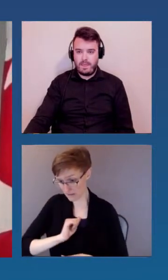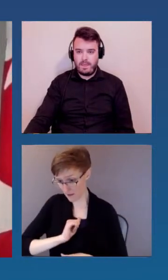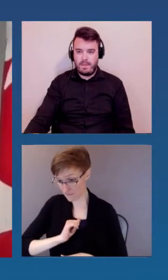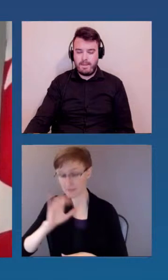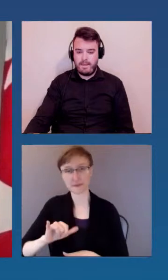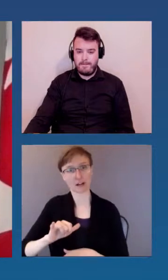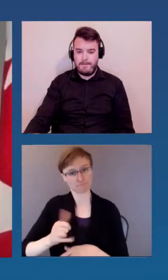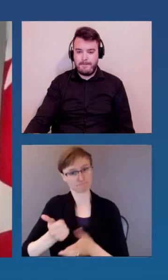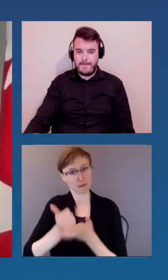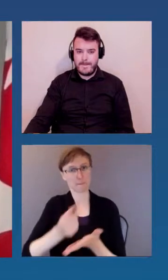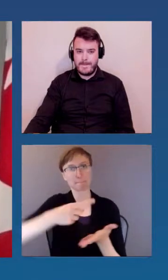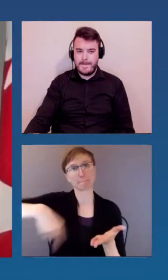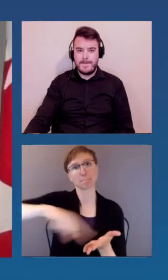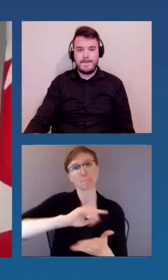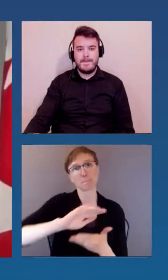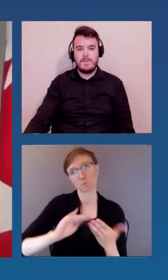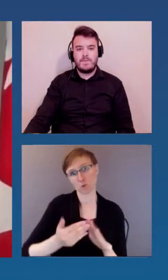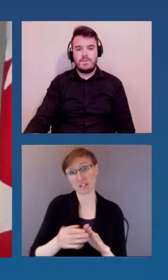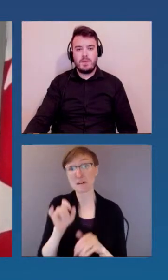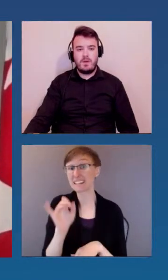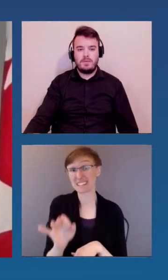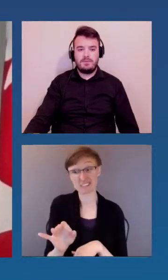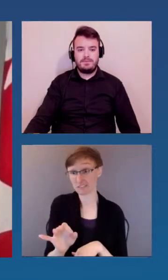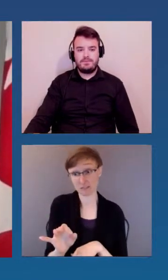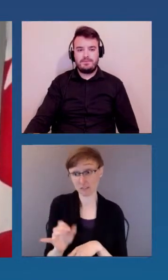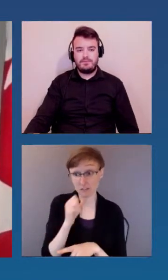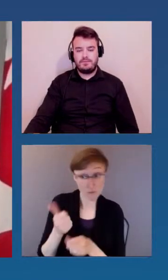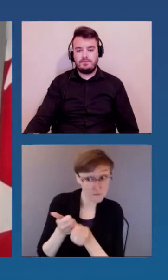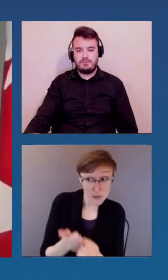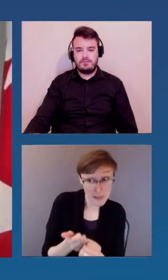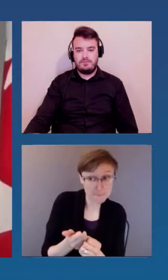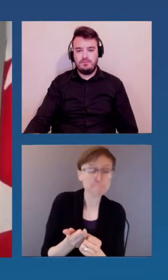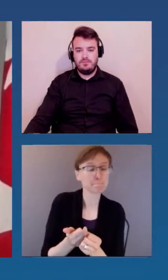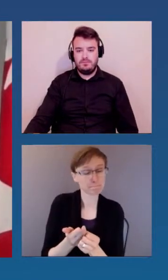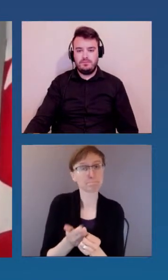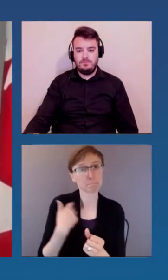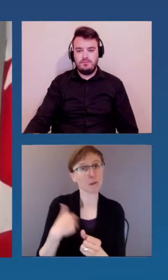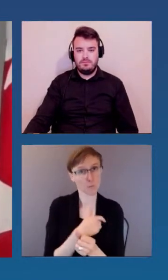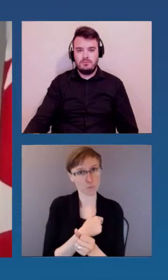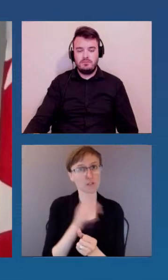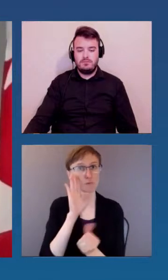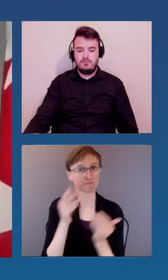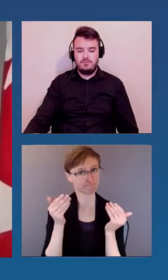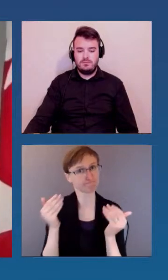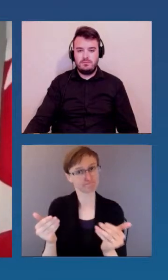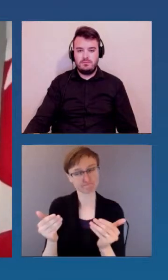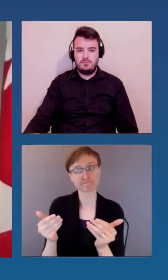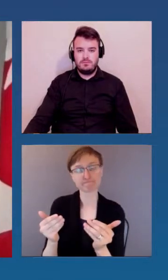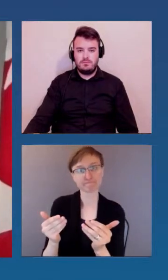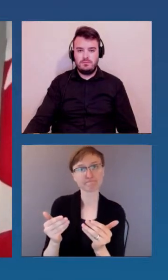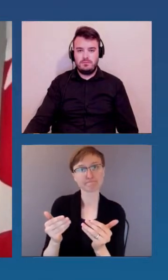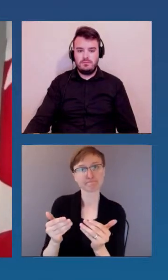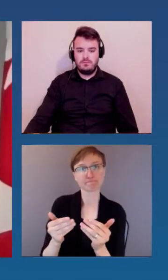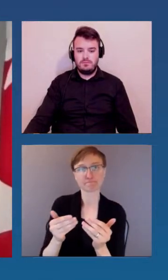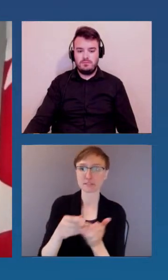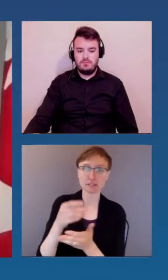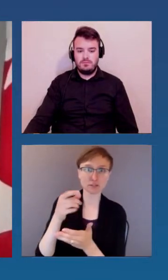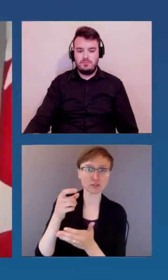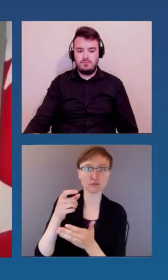with some simple things, and she's mentioned that this community is doing well. We want to continue that. So yes, directly to your question, if